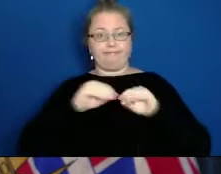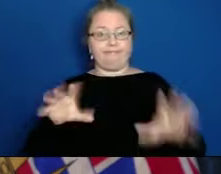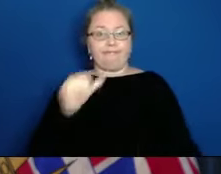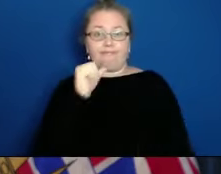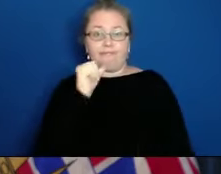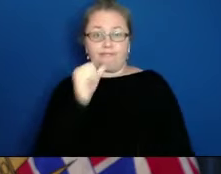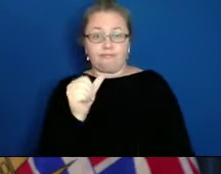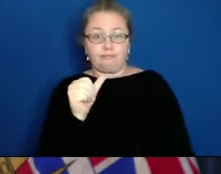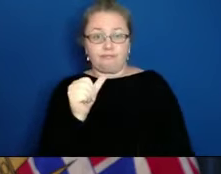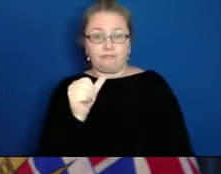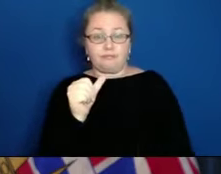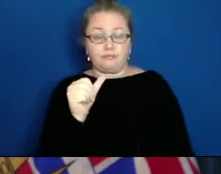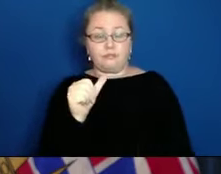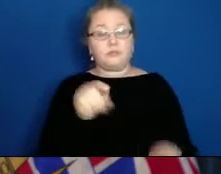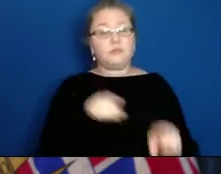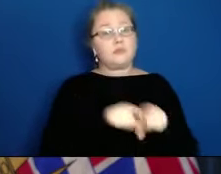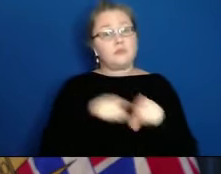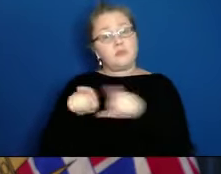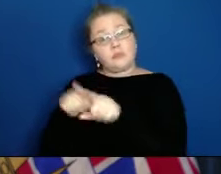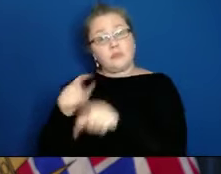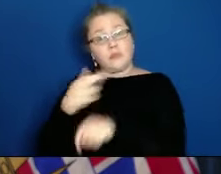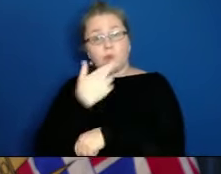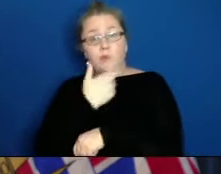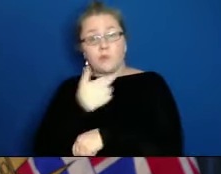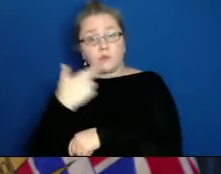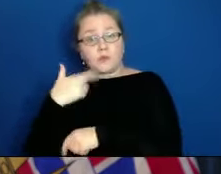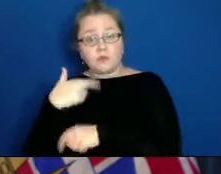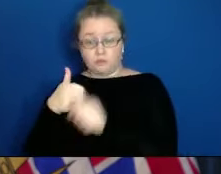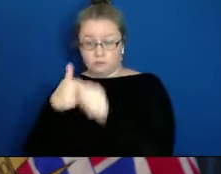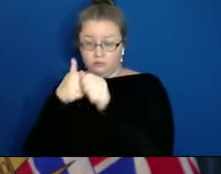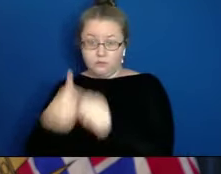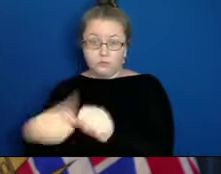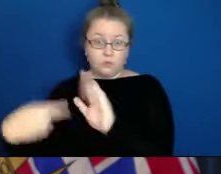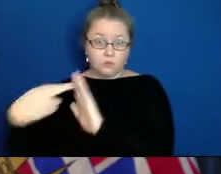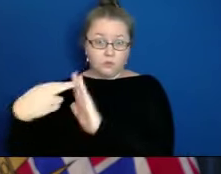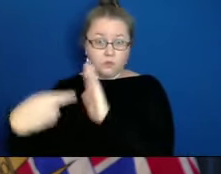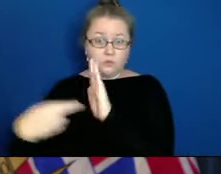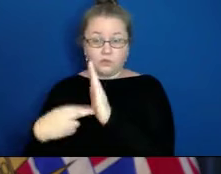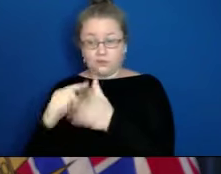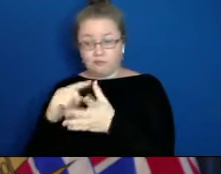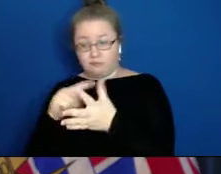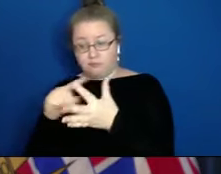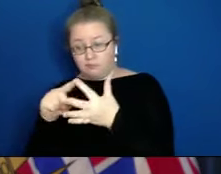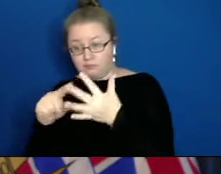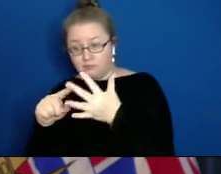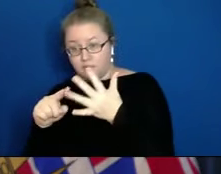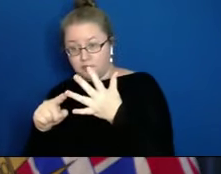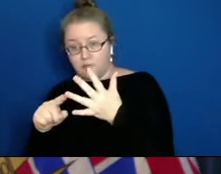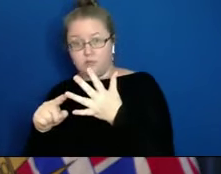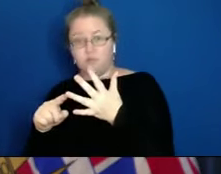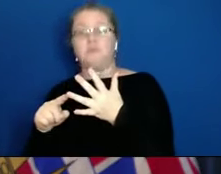well in restaurants, where we are following the conditions that we've put in place, that we don't see